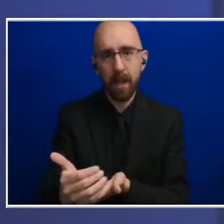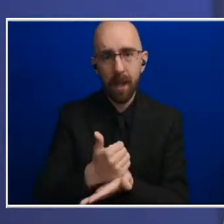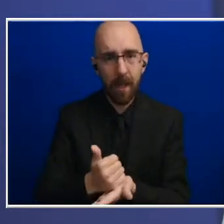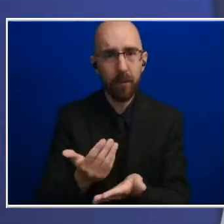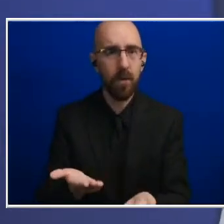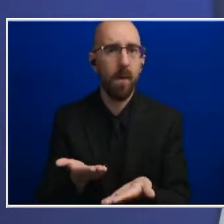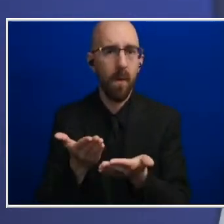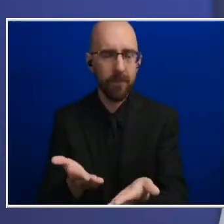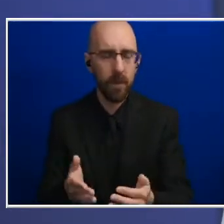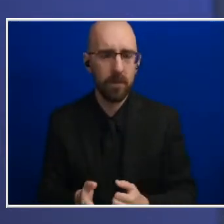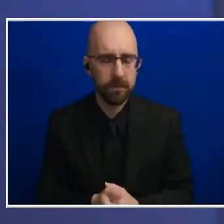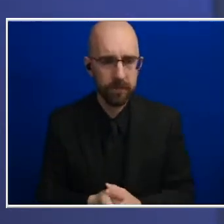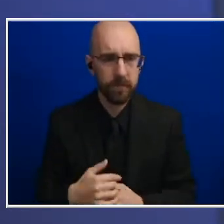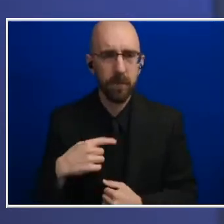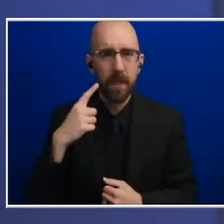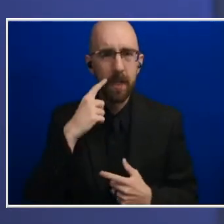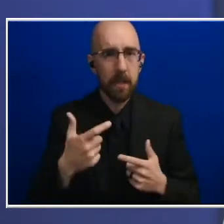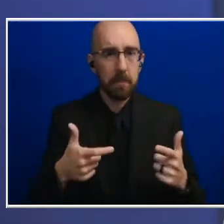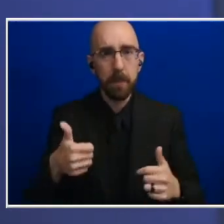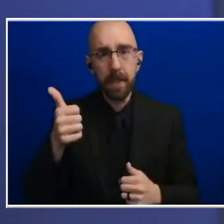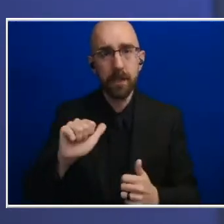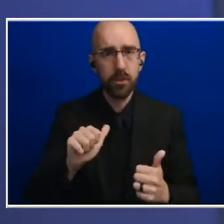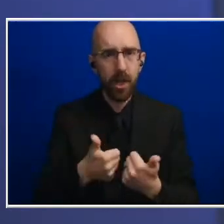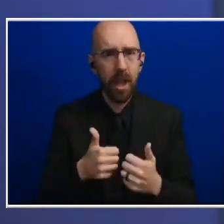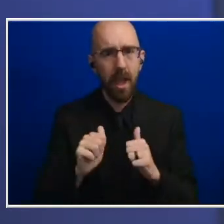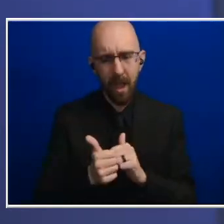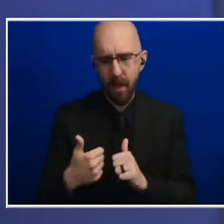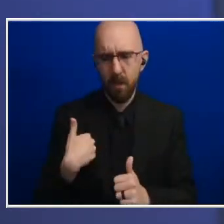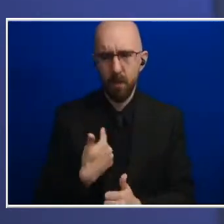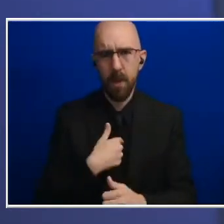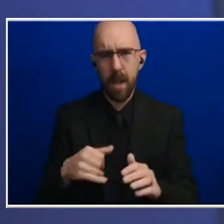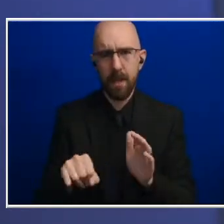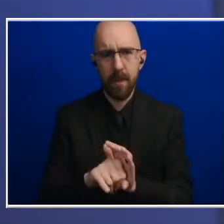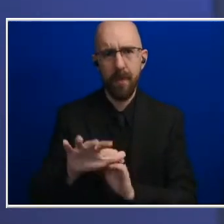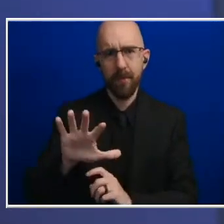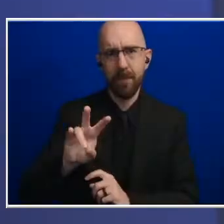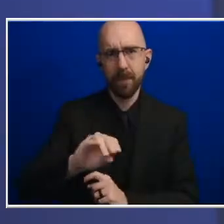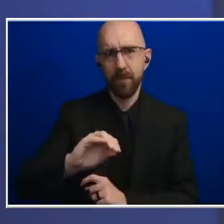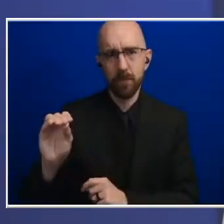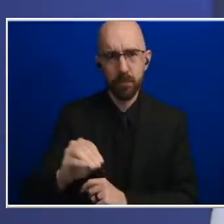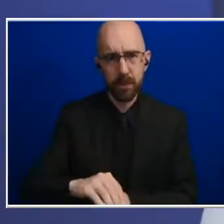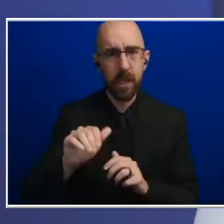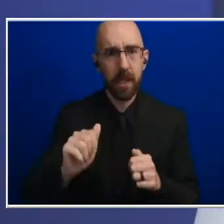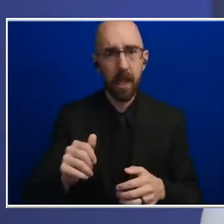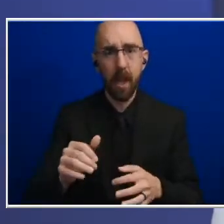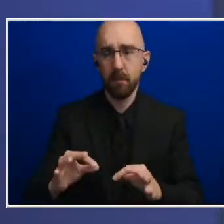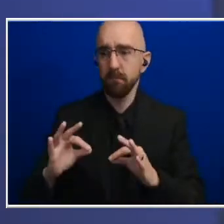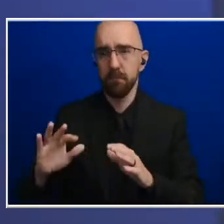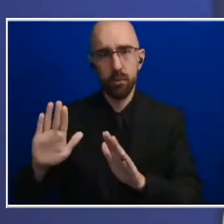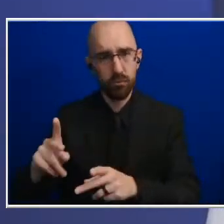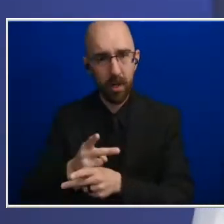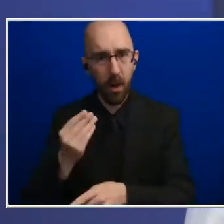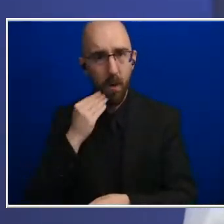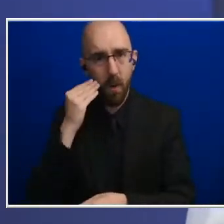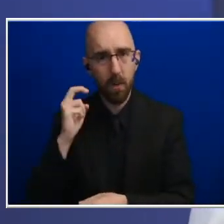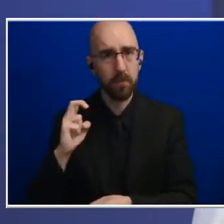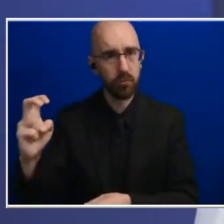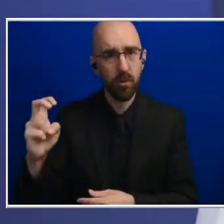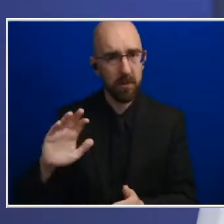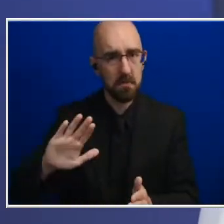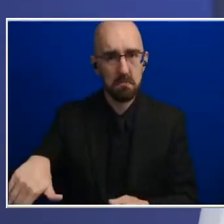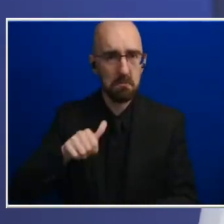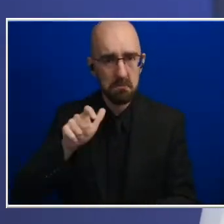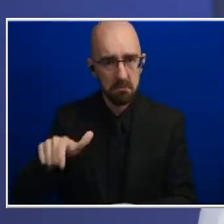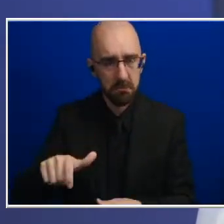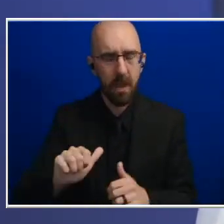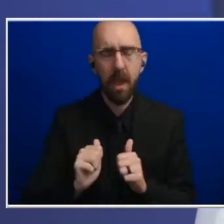I think the biggest challenge is, how do we identify the 57% that can get great care at home and don't need to travel, versus how do we identify the